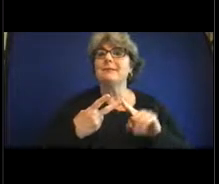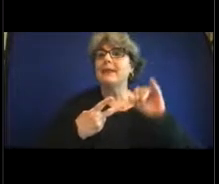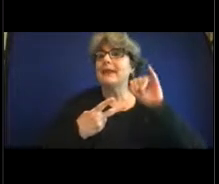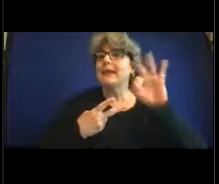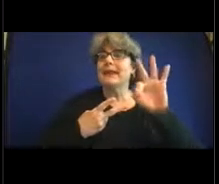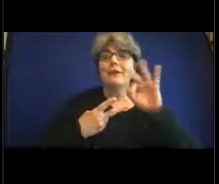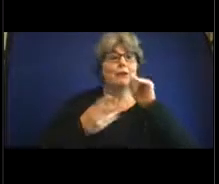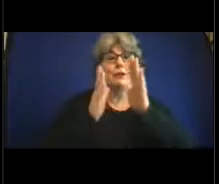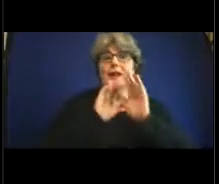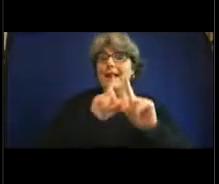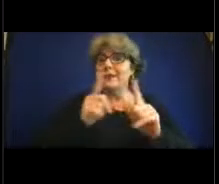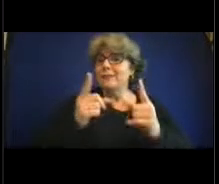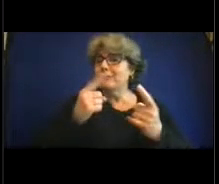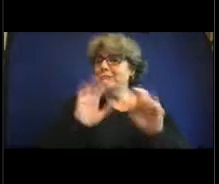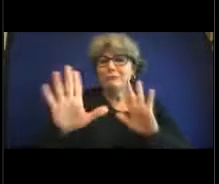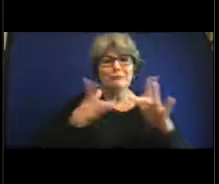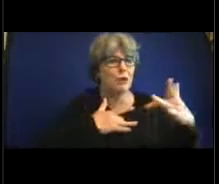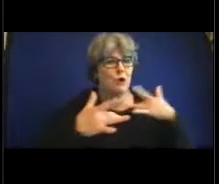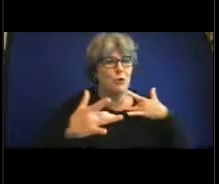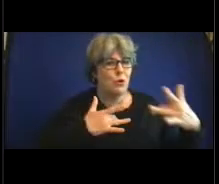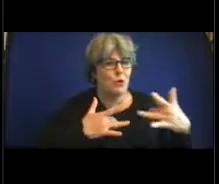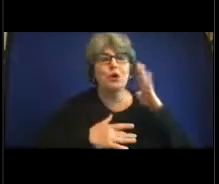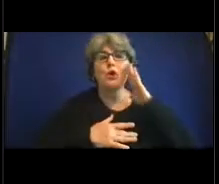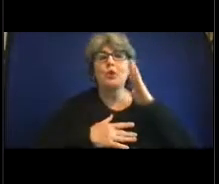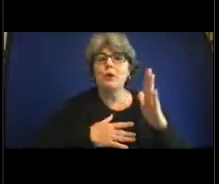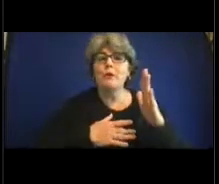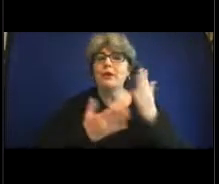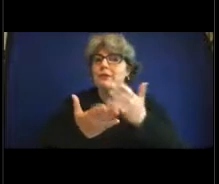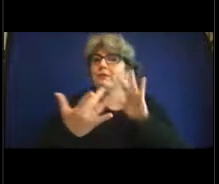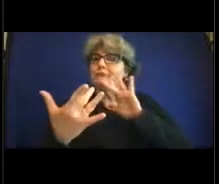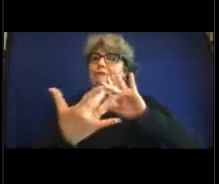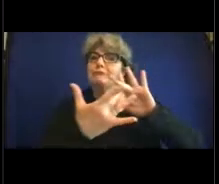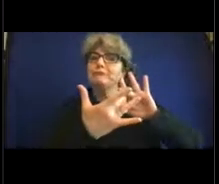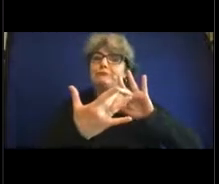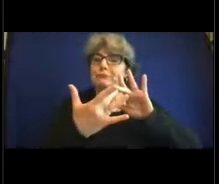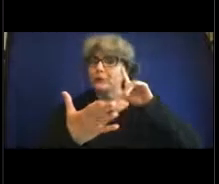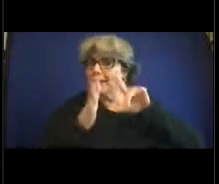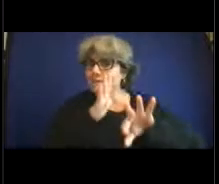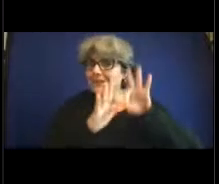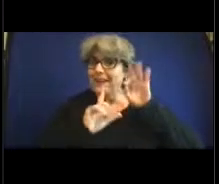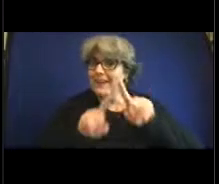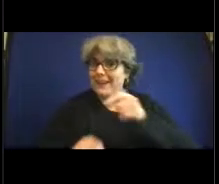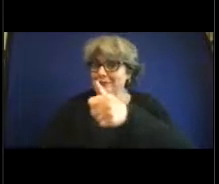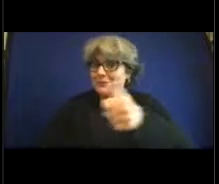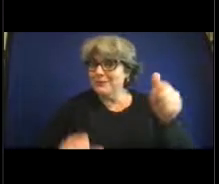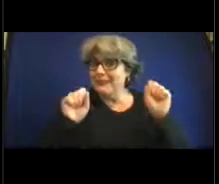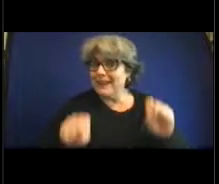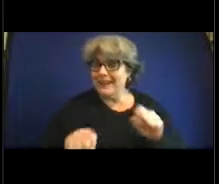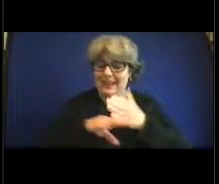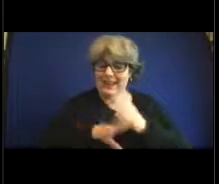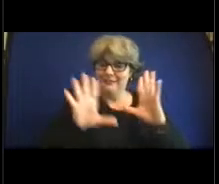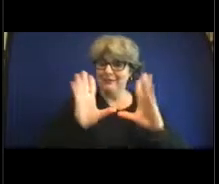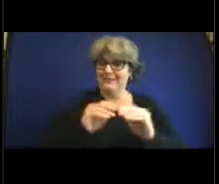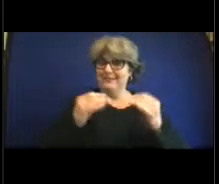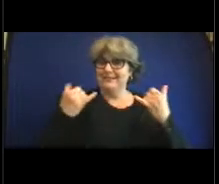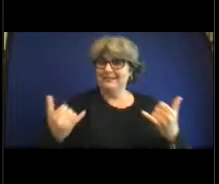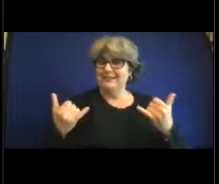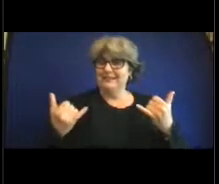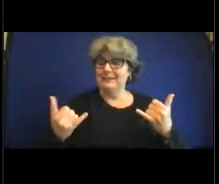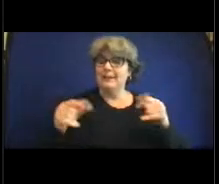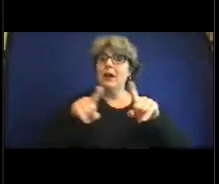to your question, don't worry. We'll give you some resources so you can look up the answers on your own after the webinar. We're